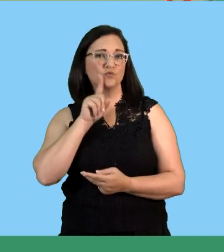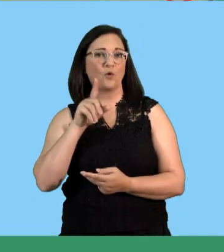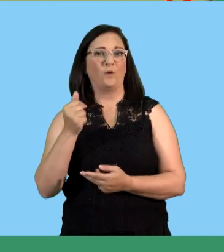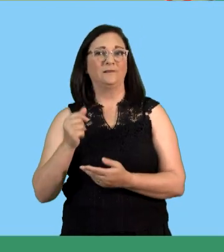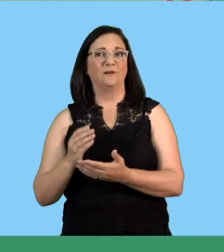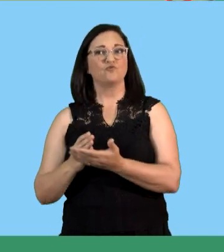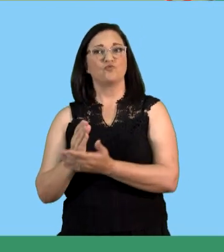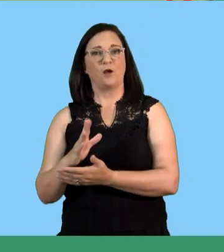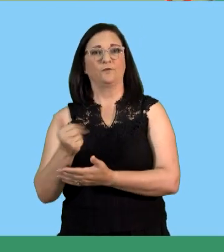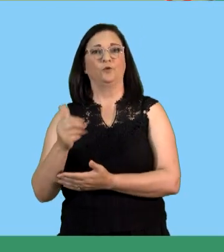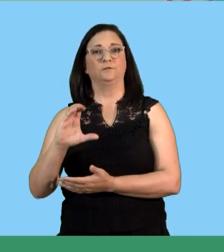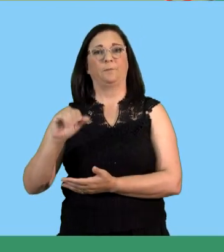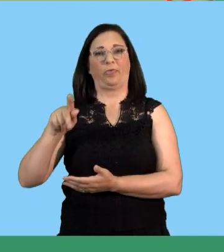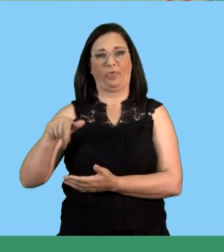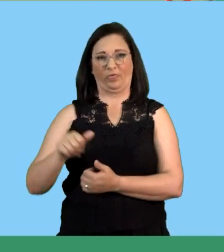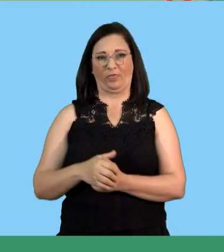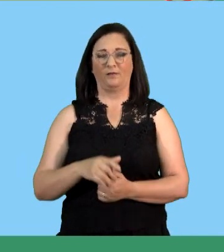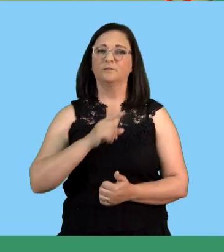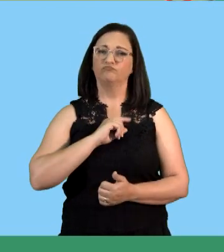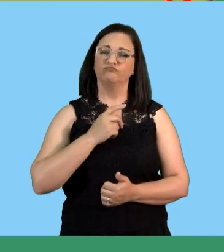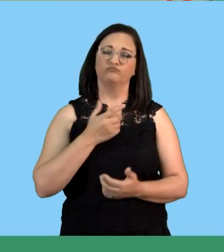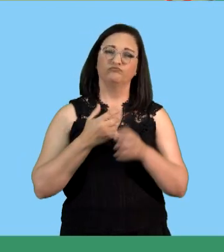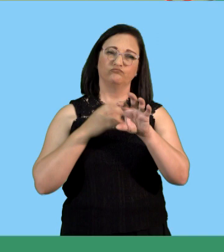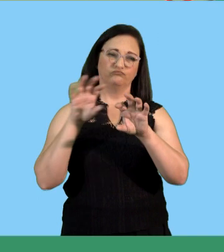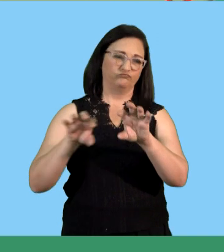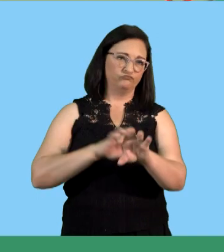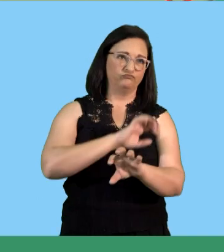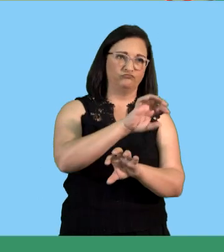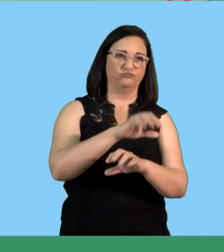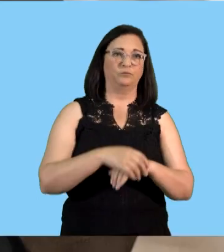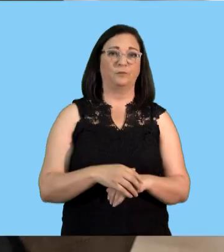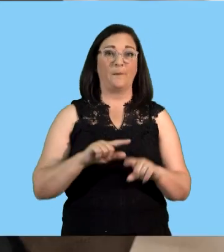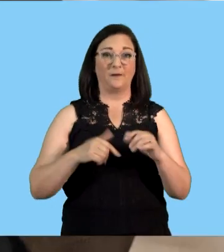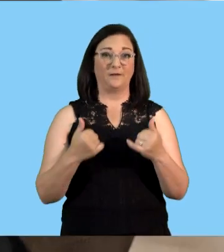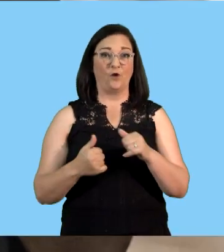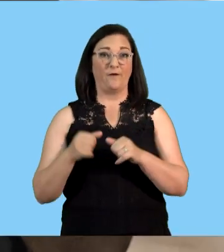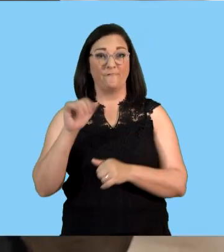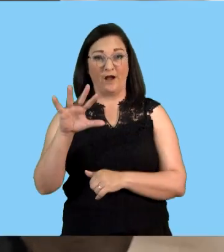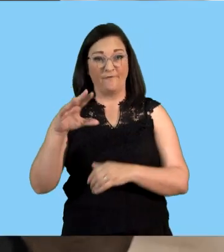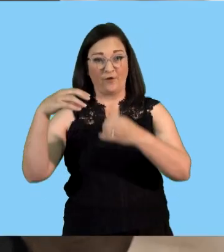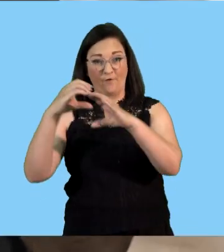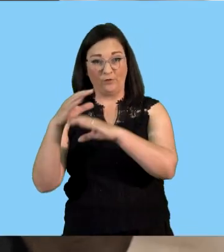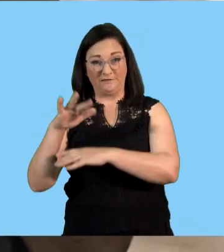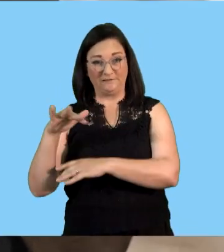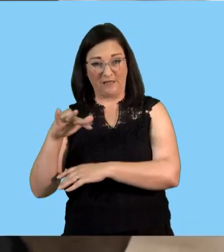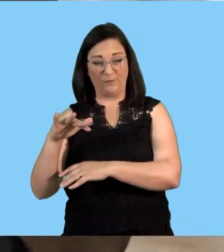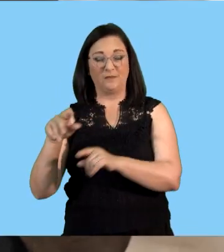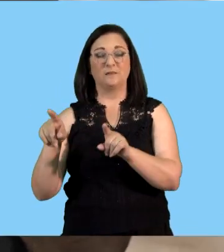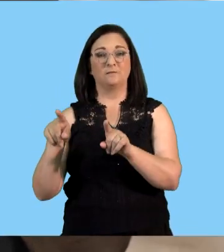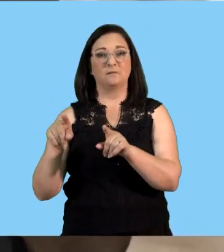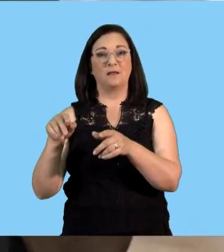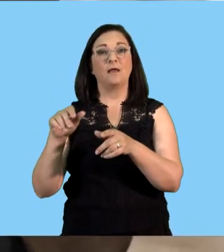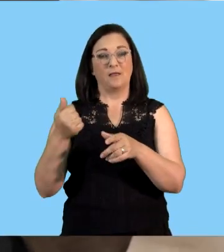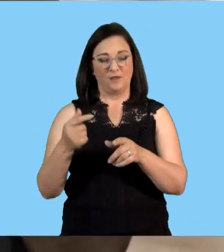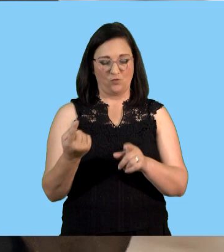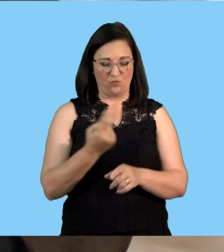the CPA. So this is basically our journey for this topic, the 5 focus areas as well as the